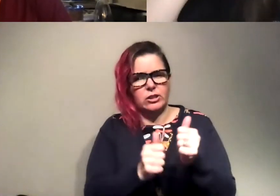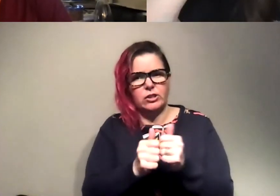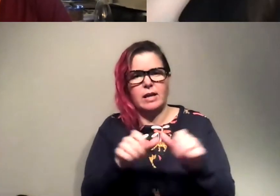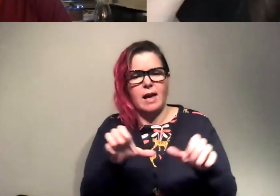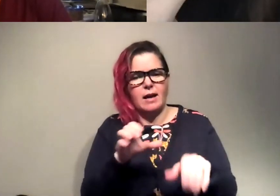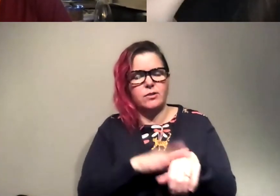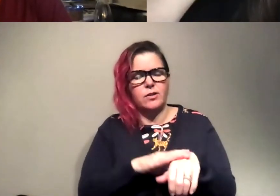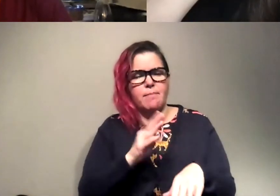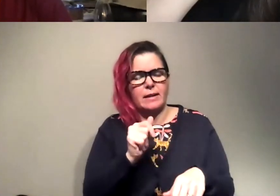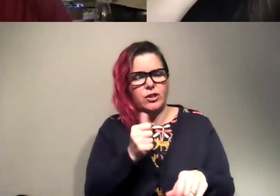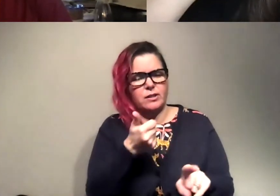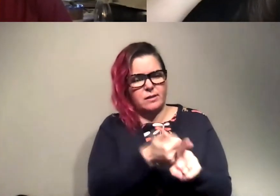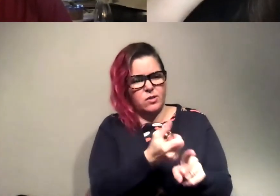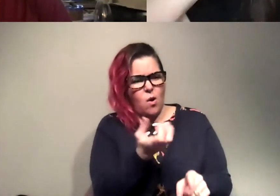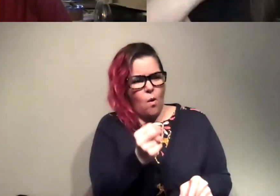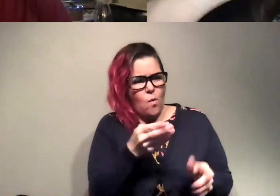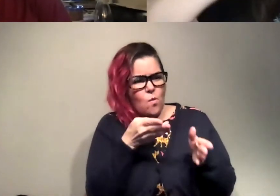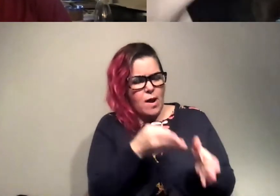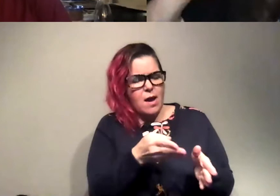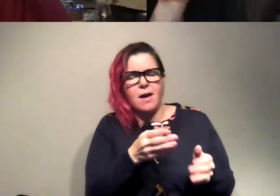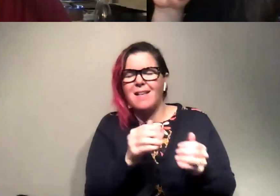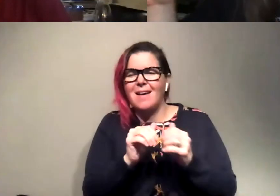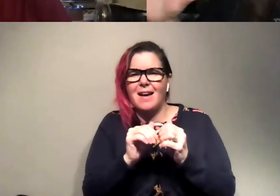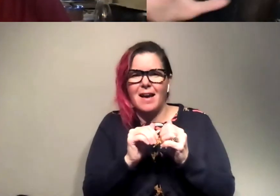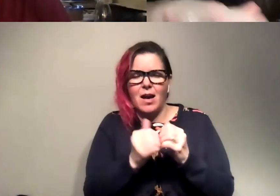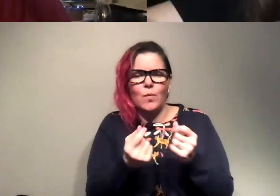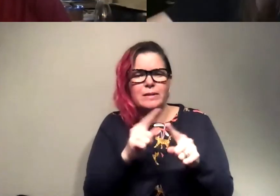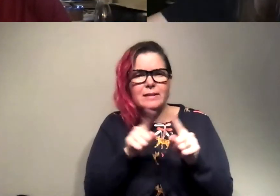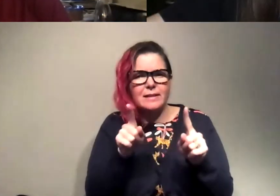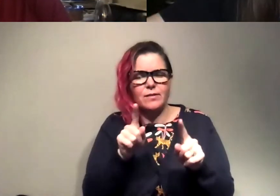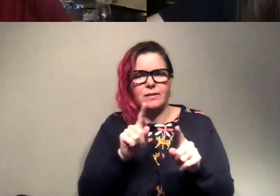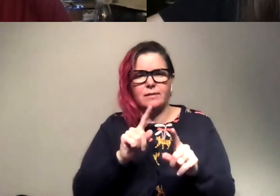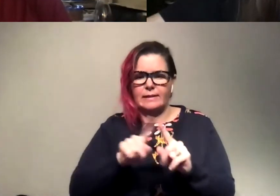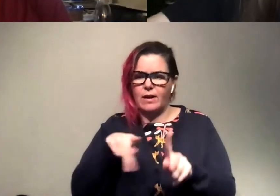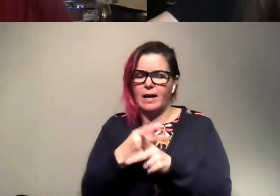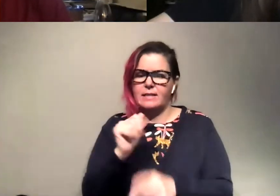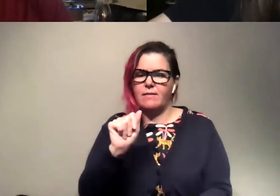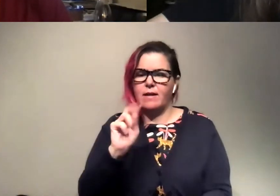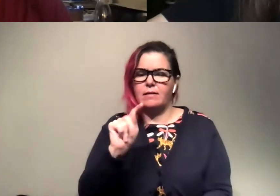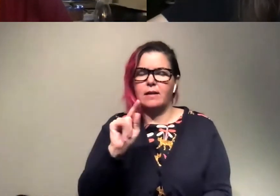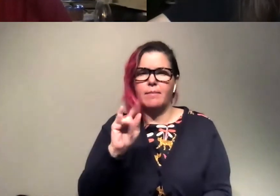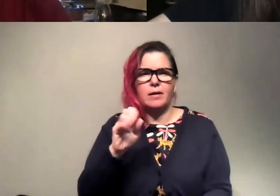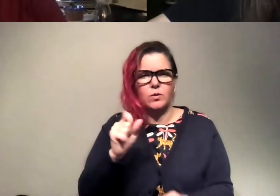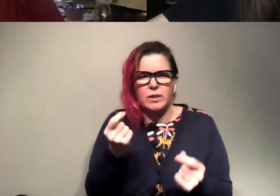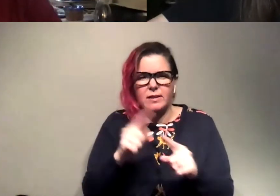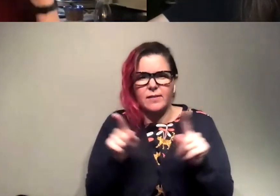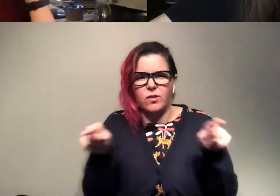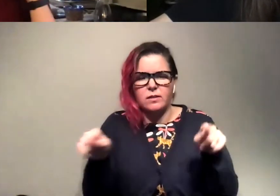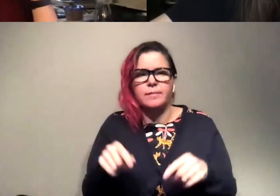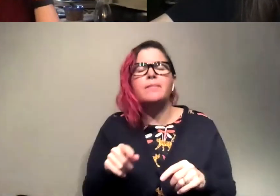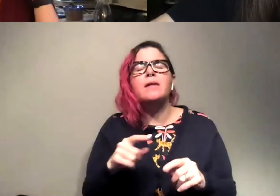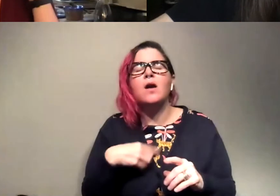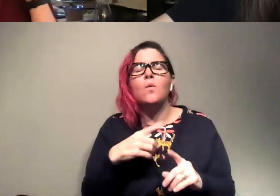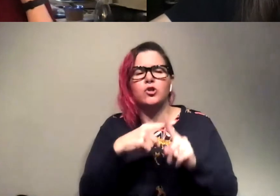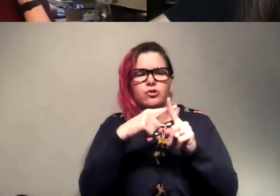in its own way? Or what is the difference between different types of antibiotics? So they target a lot of different